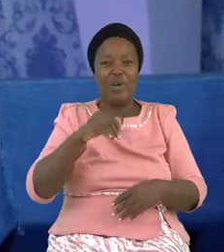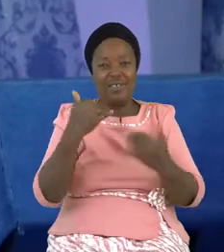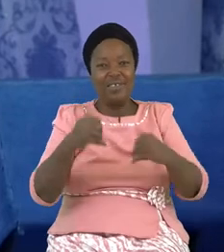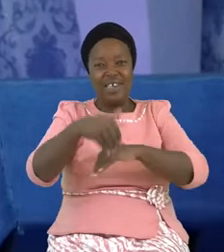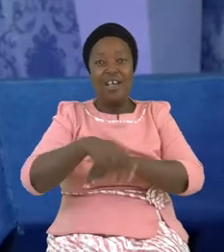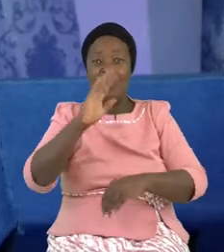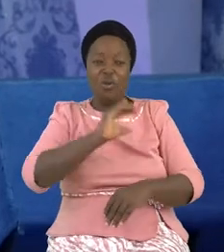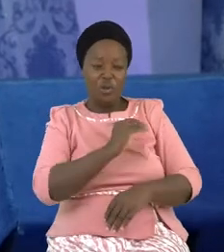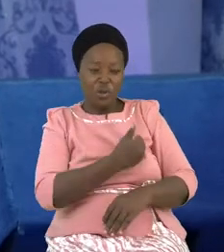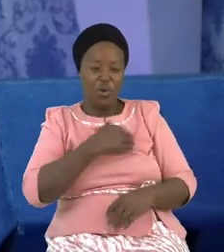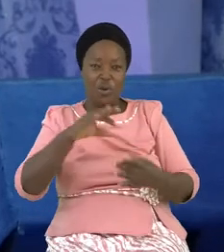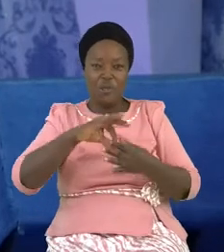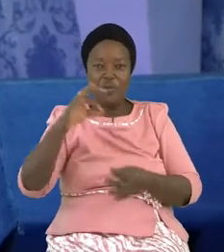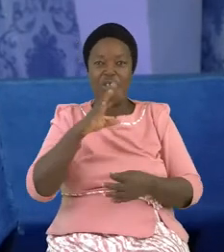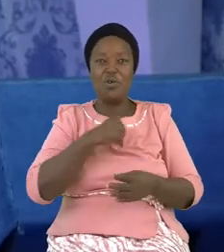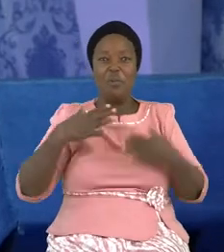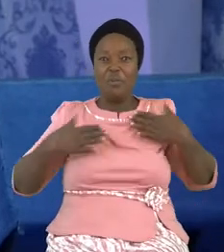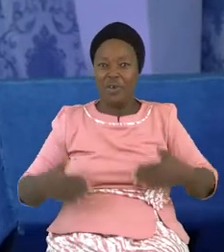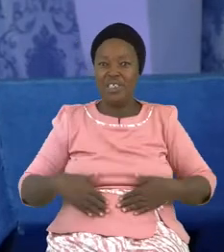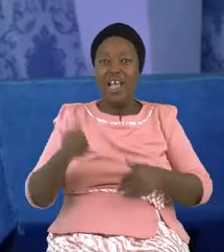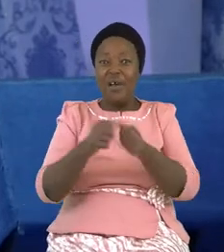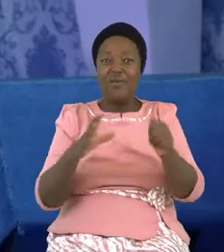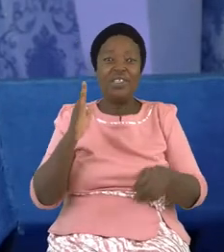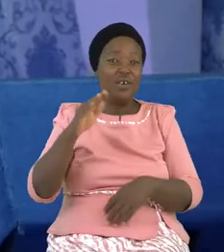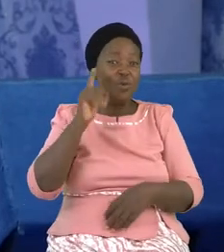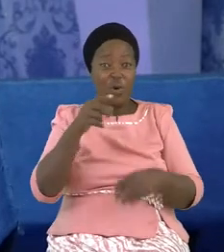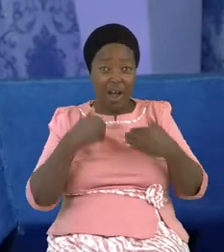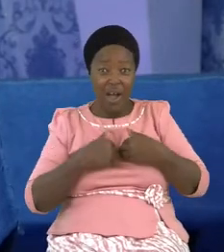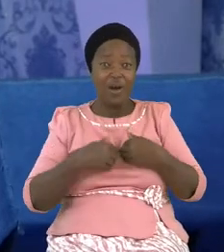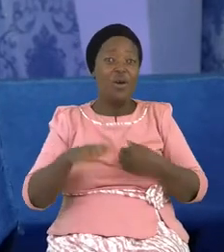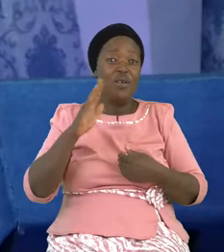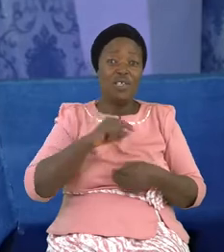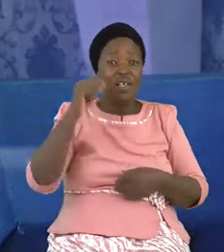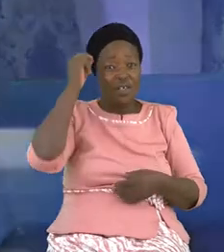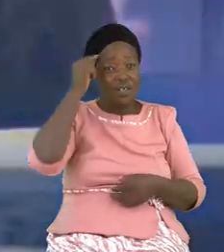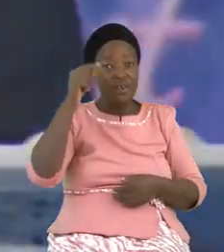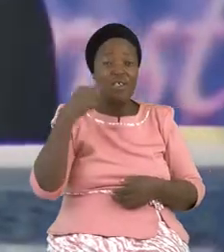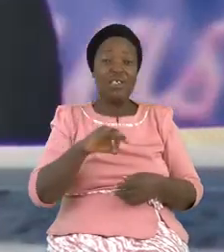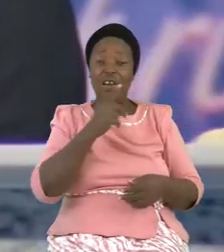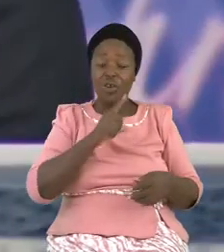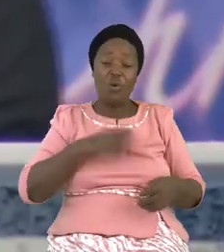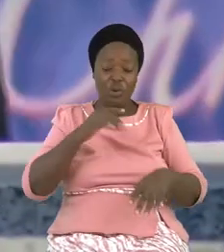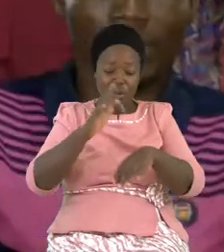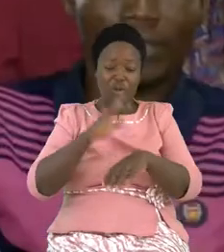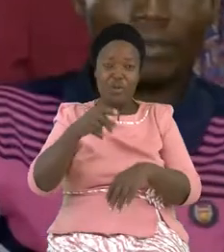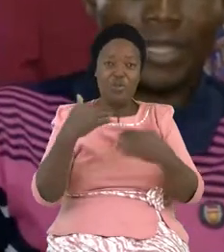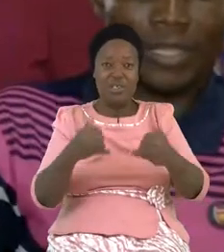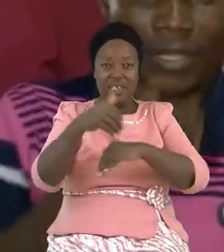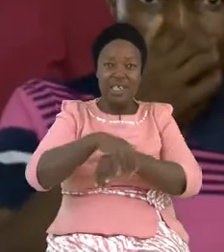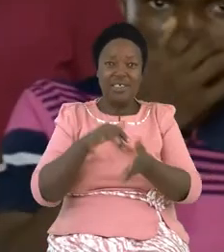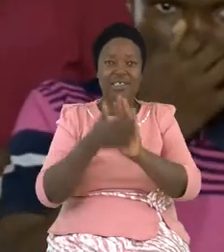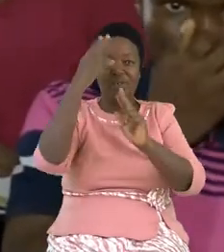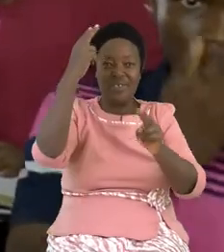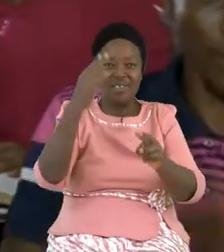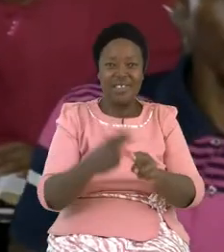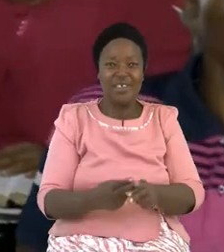your spirit, your body, everything will have the touch of heaven tonight in Jesus' name.